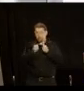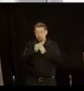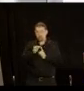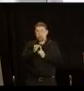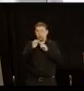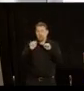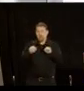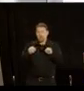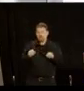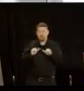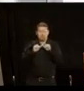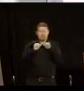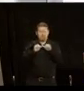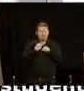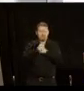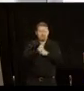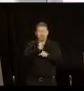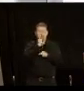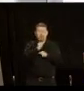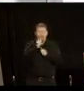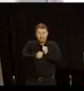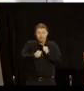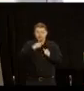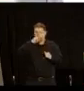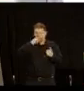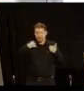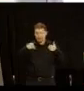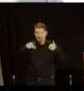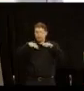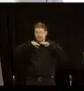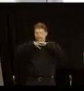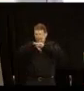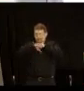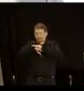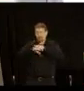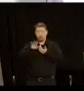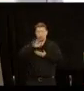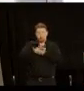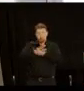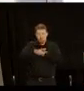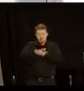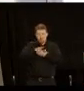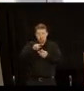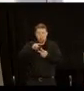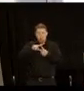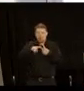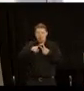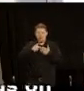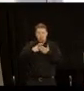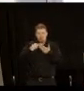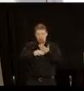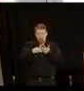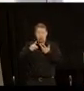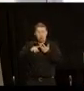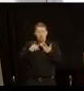making sure that every kid has access to a school or a program or to services that are going to meet their unique